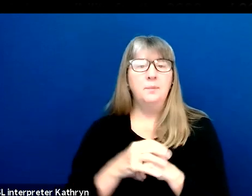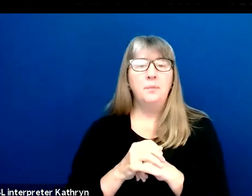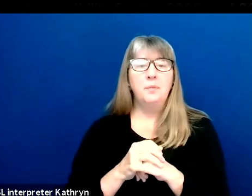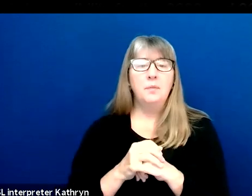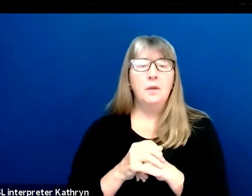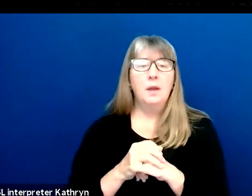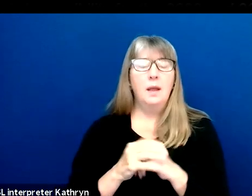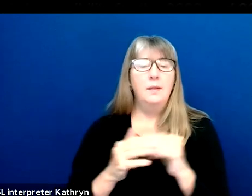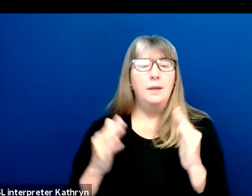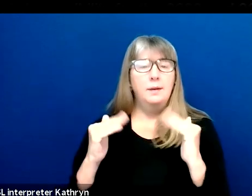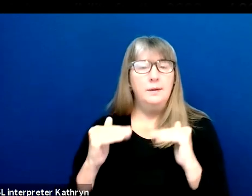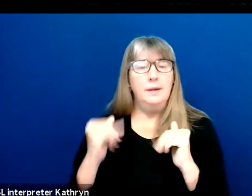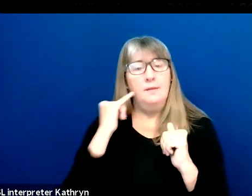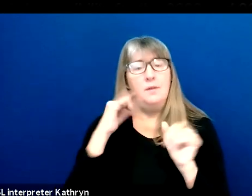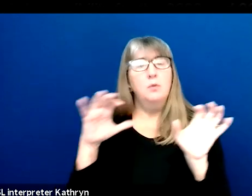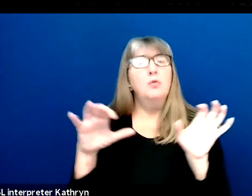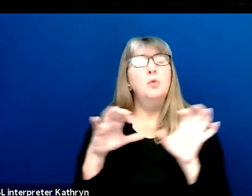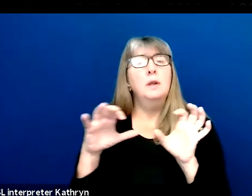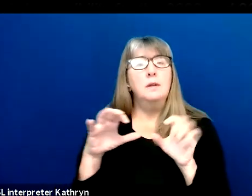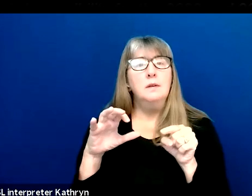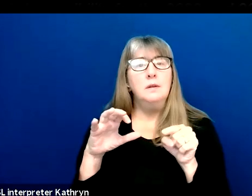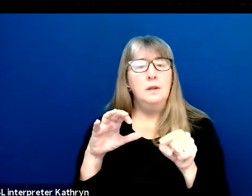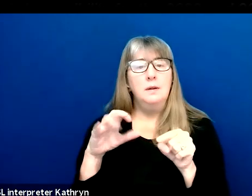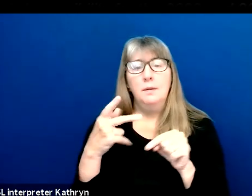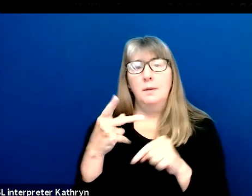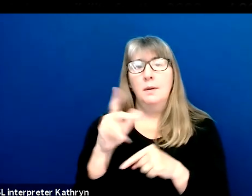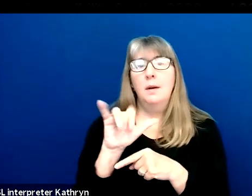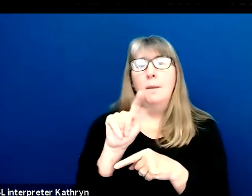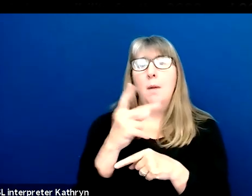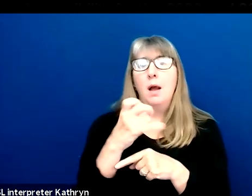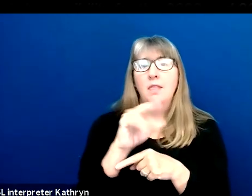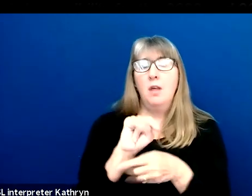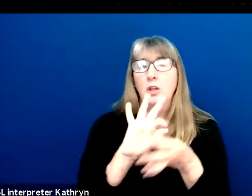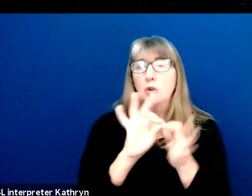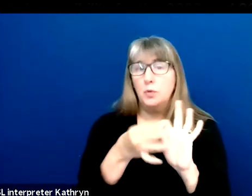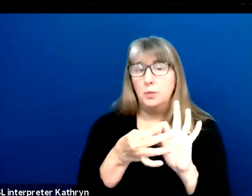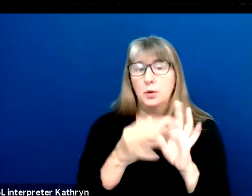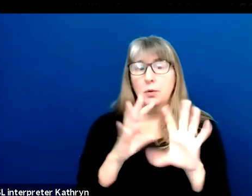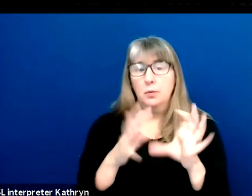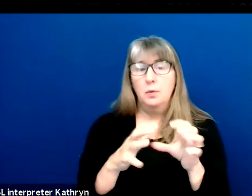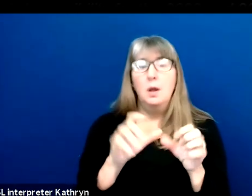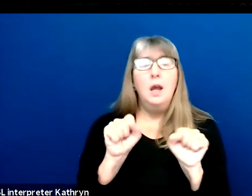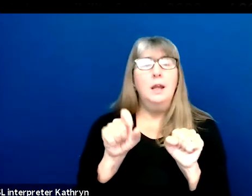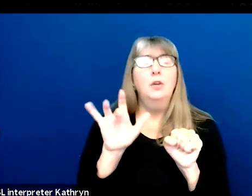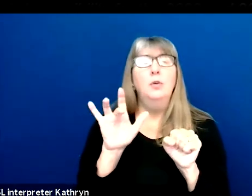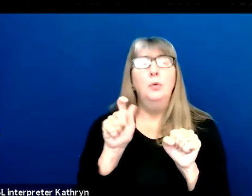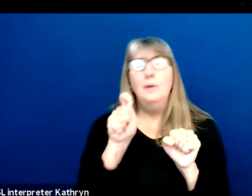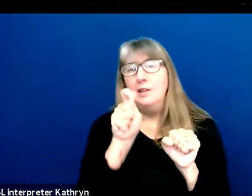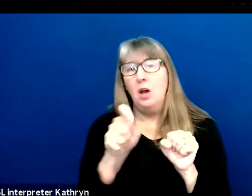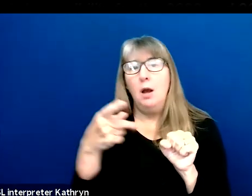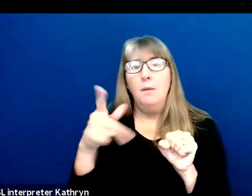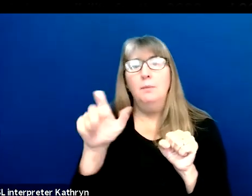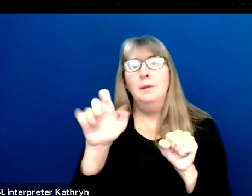And then if I was doing this in Python interpreter session, I could do .play and listen to it right there. But